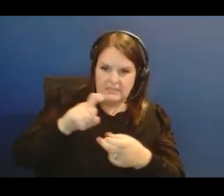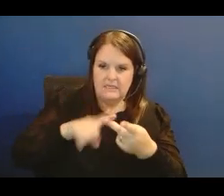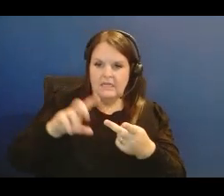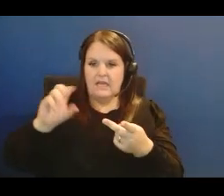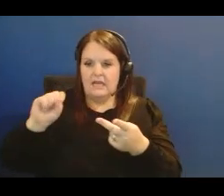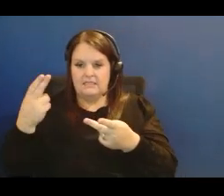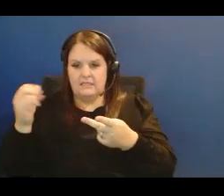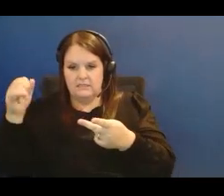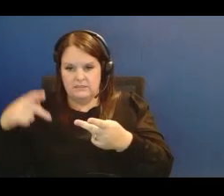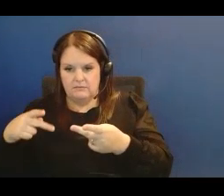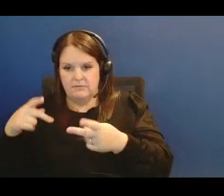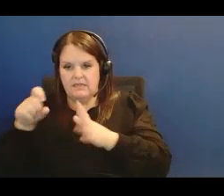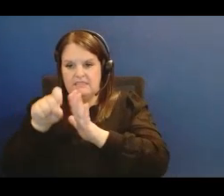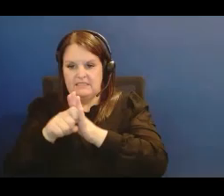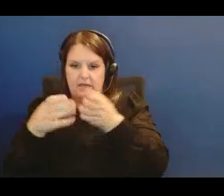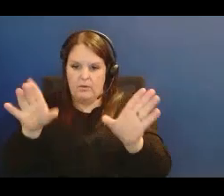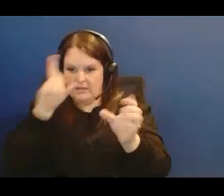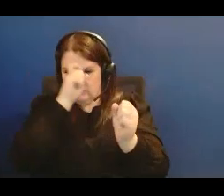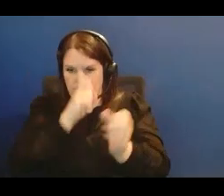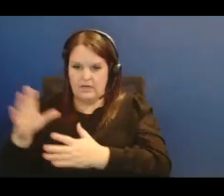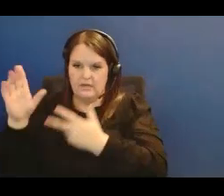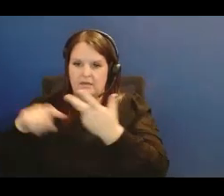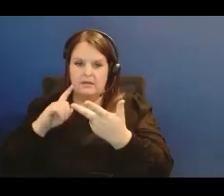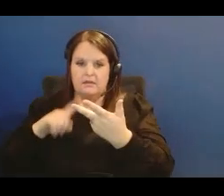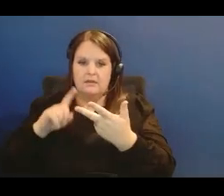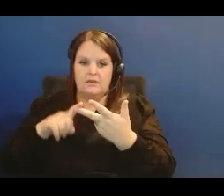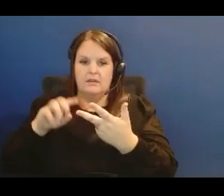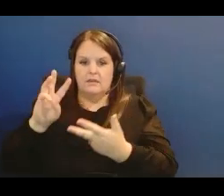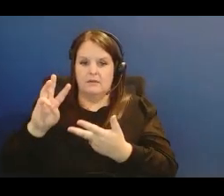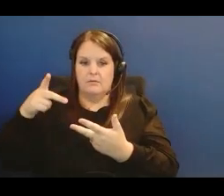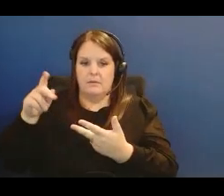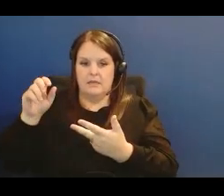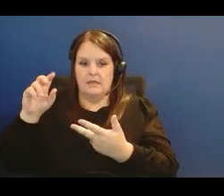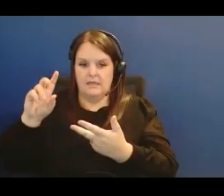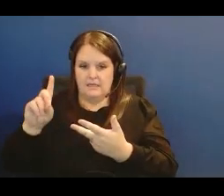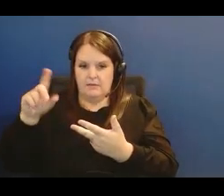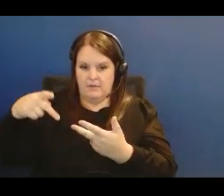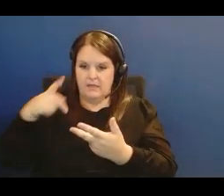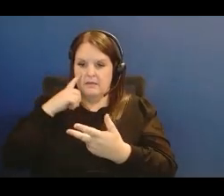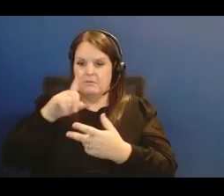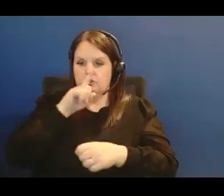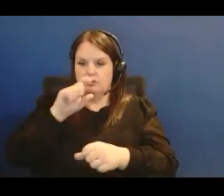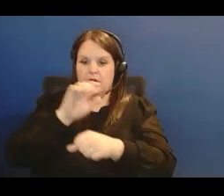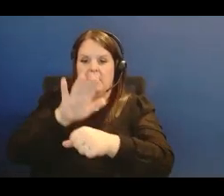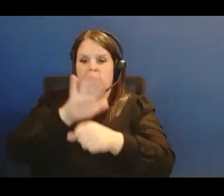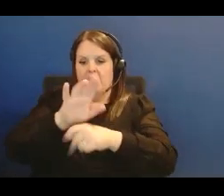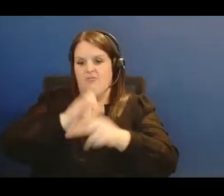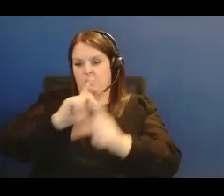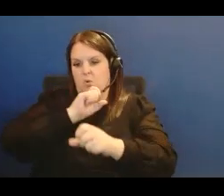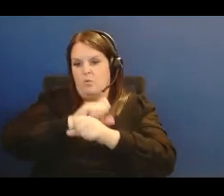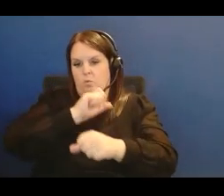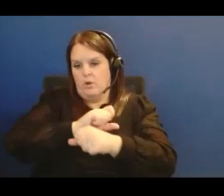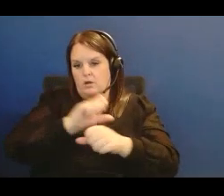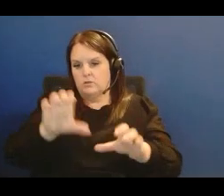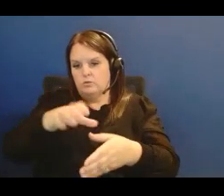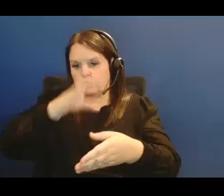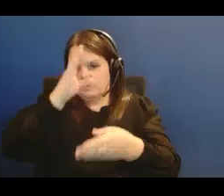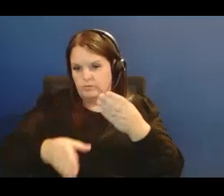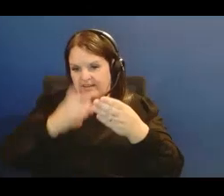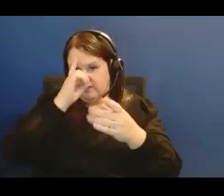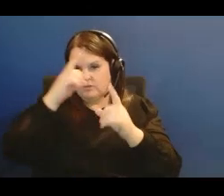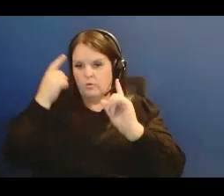SHIP set a statewide strategy. And the WPDP ensures we have the workforce to carry it all out. Together,